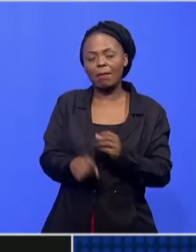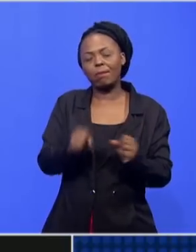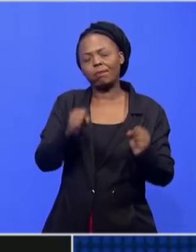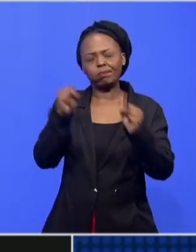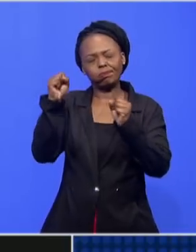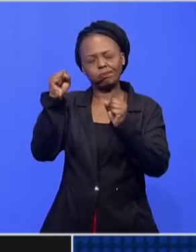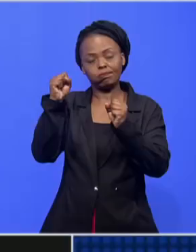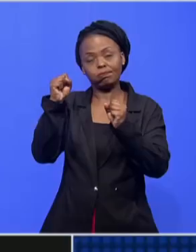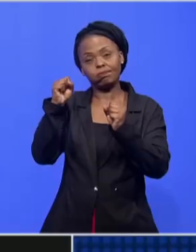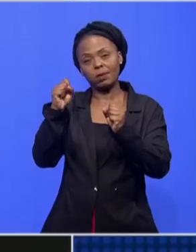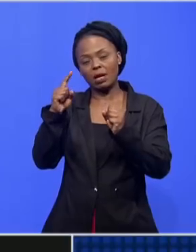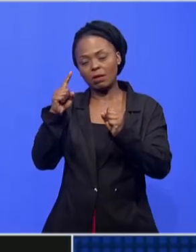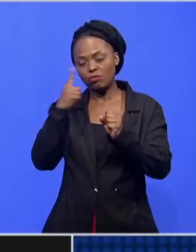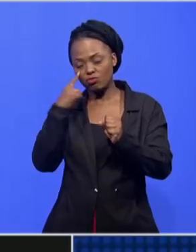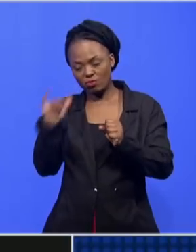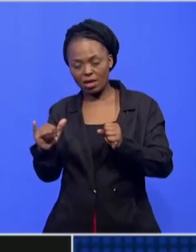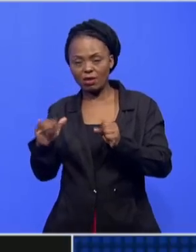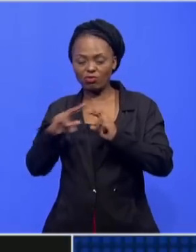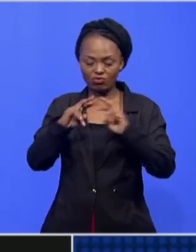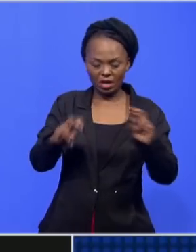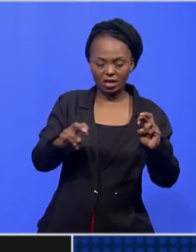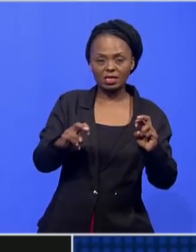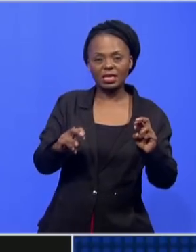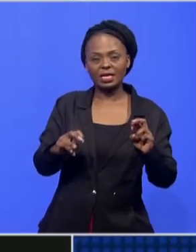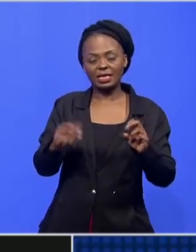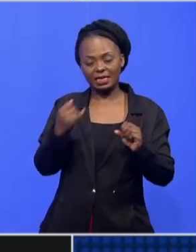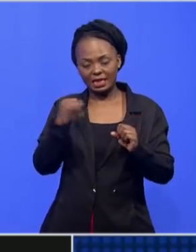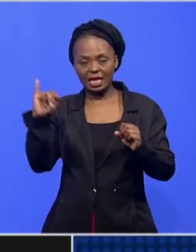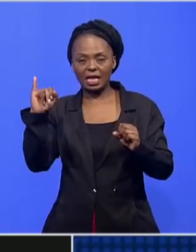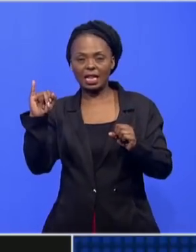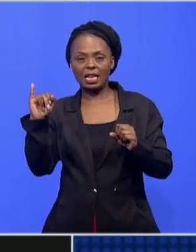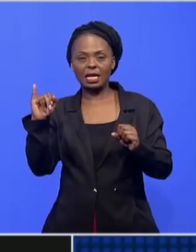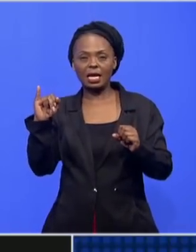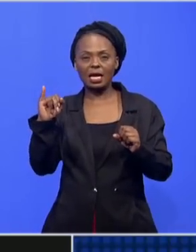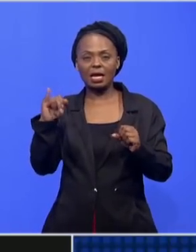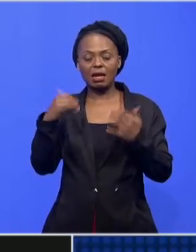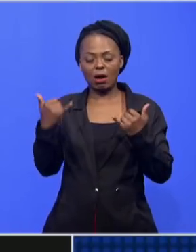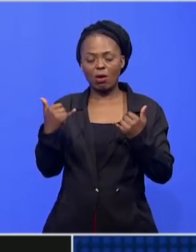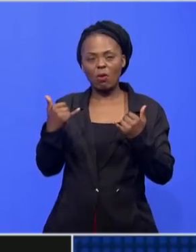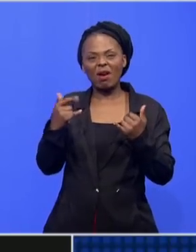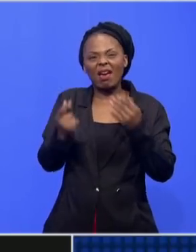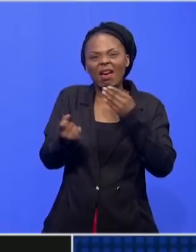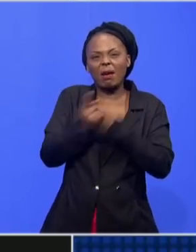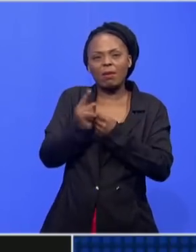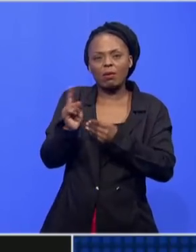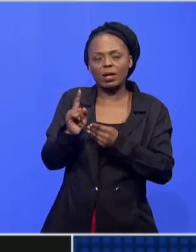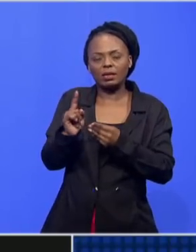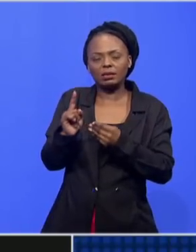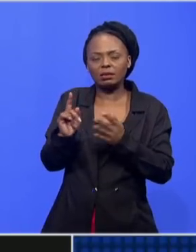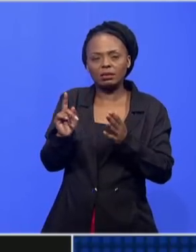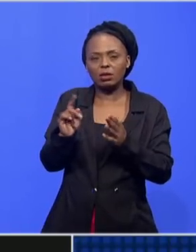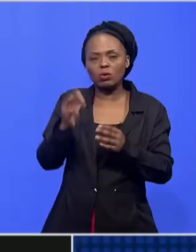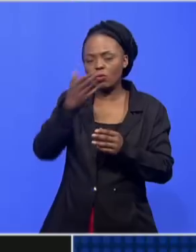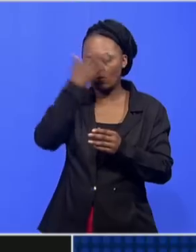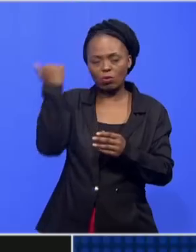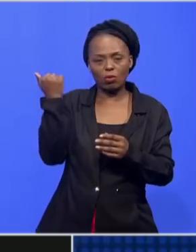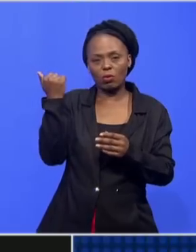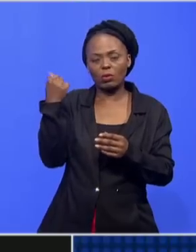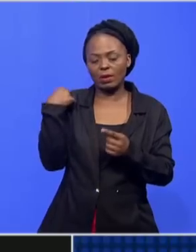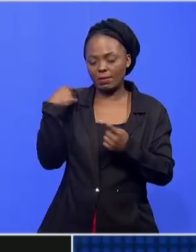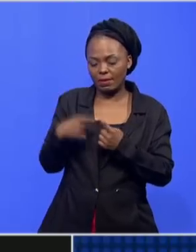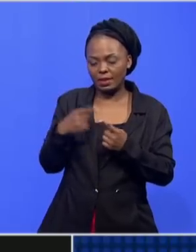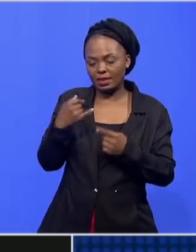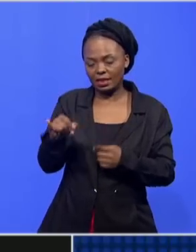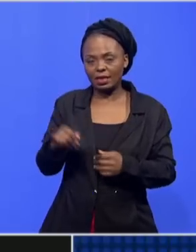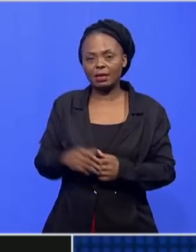sketchy. The motive of the killing is still unknown. We rely on the police to keep on updating us